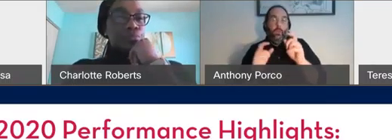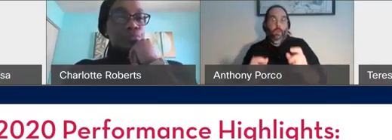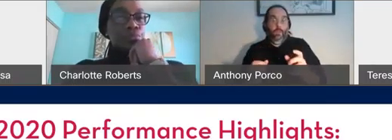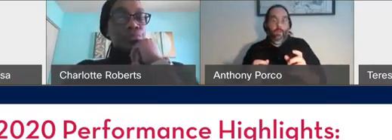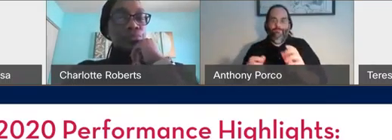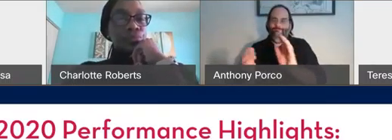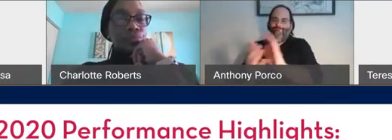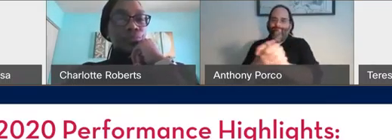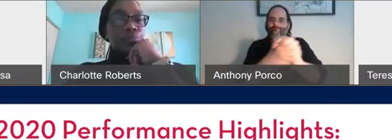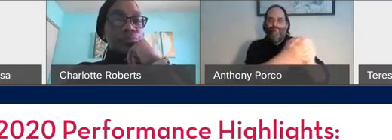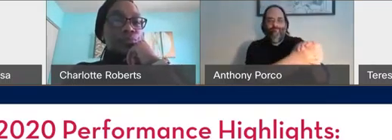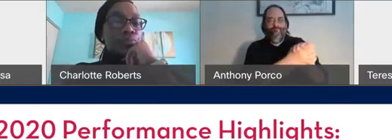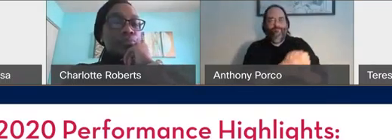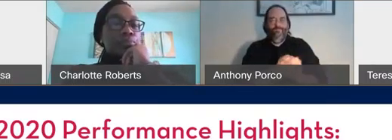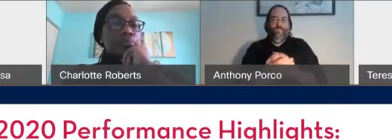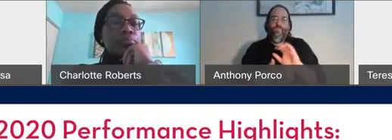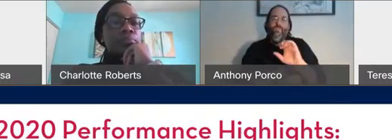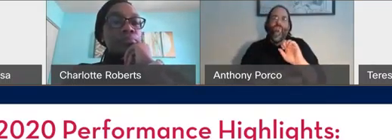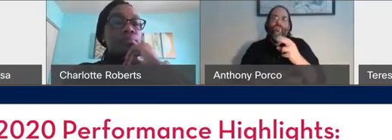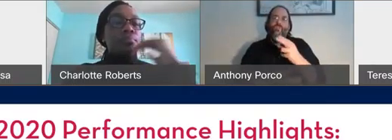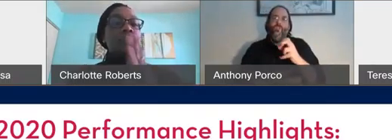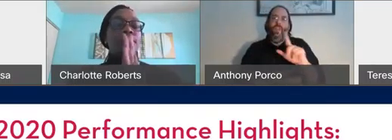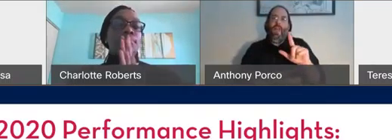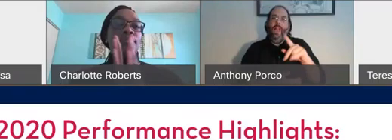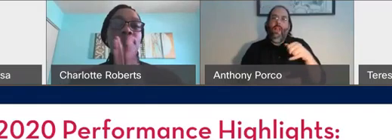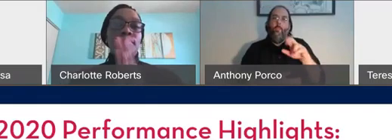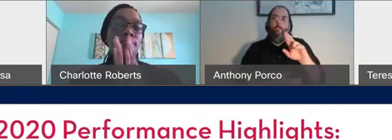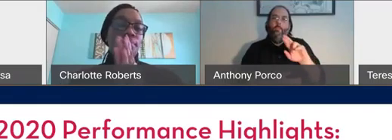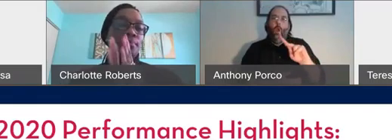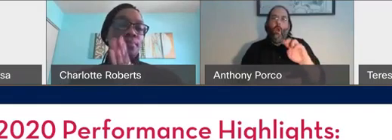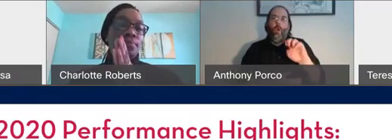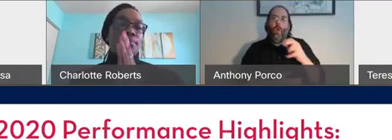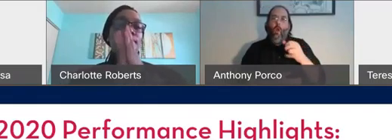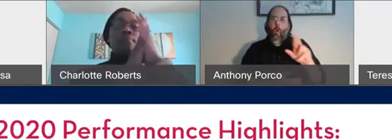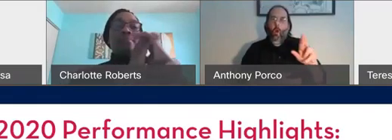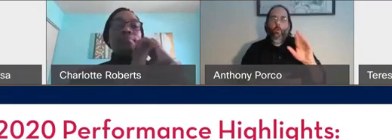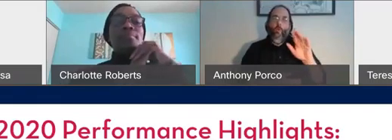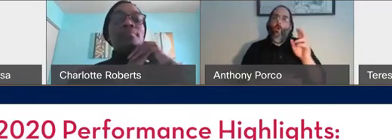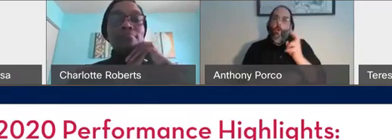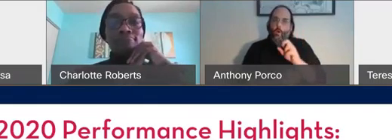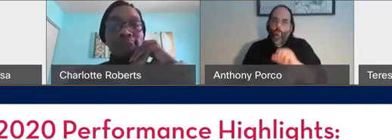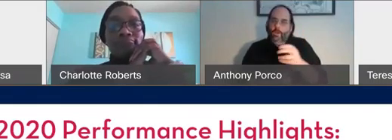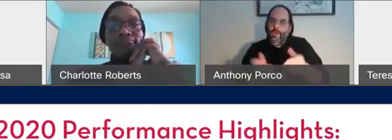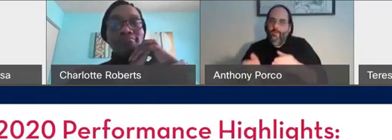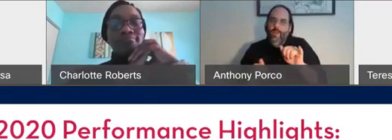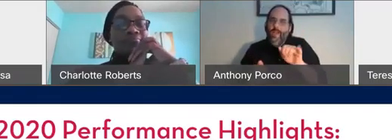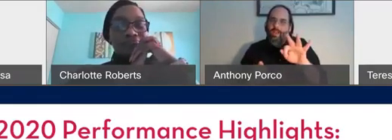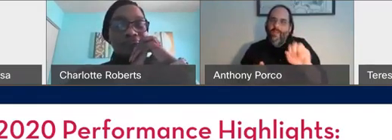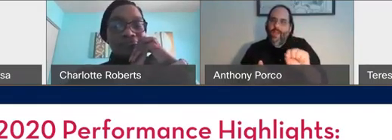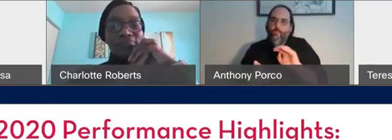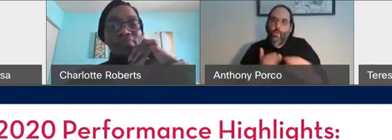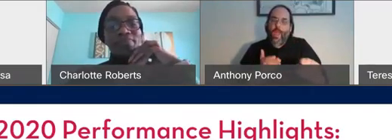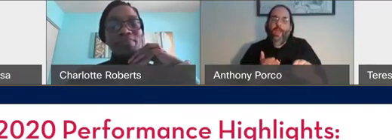fives to Chanel Parkar for all of her hard work with the IFS waiver. Just some of the